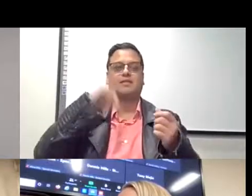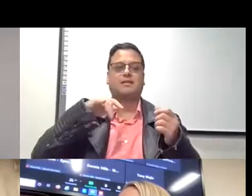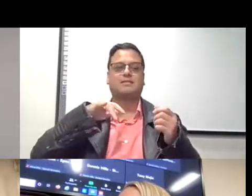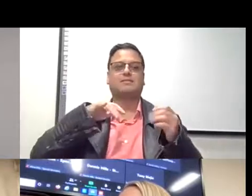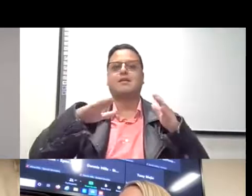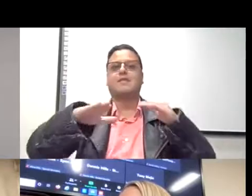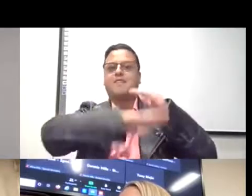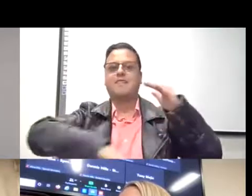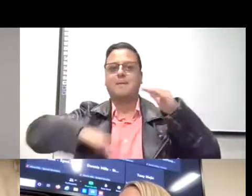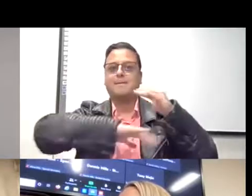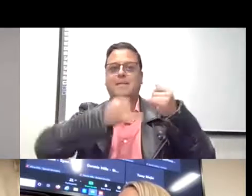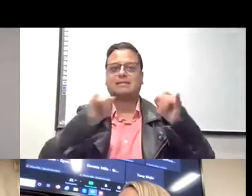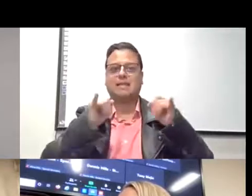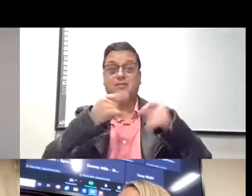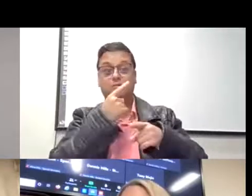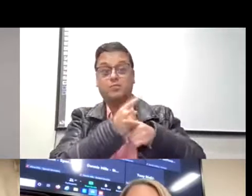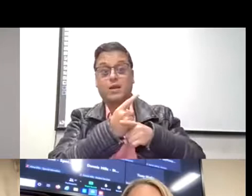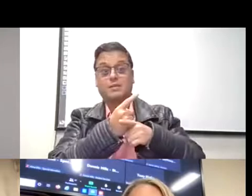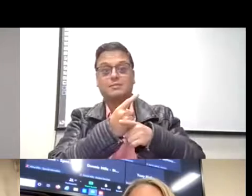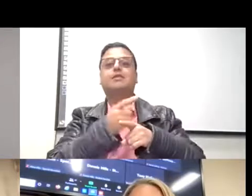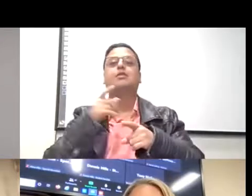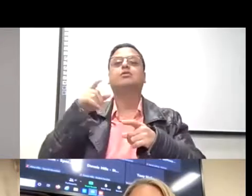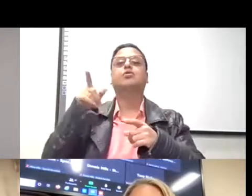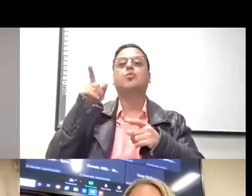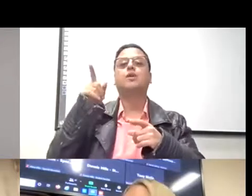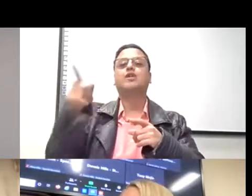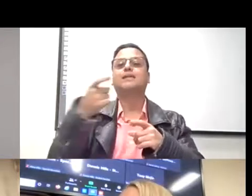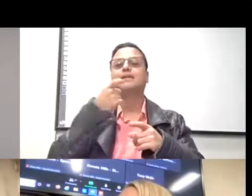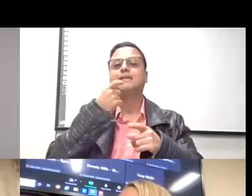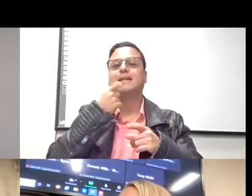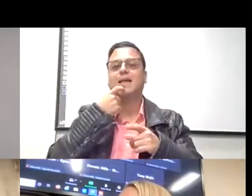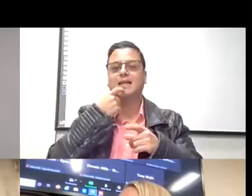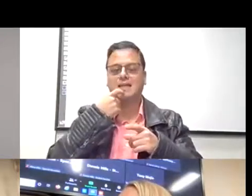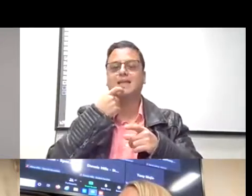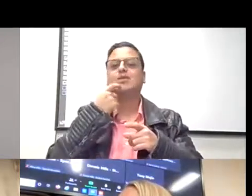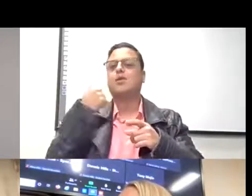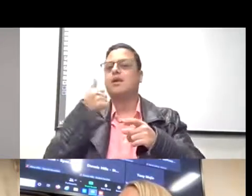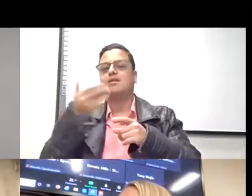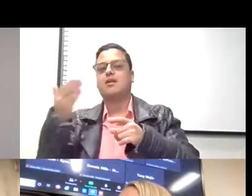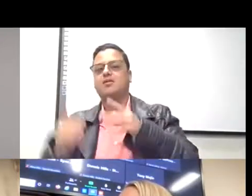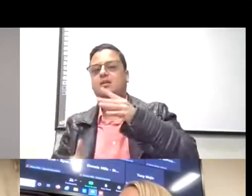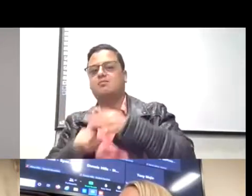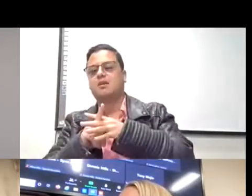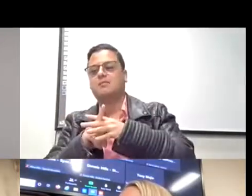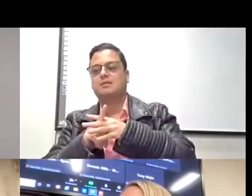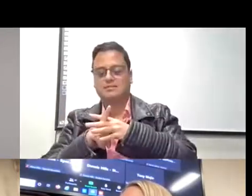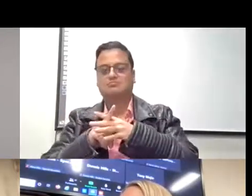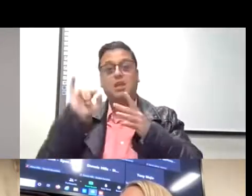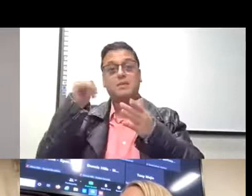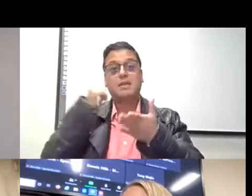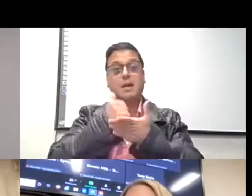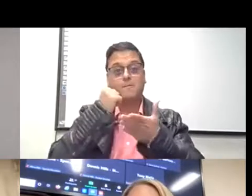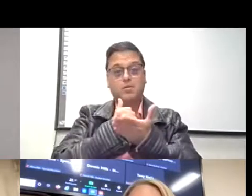baseline in some ways, right? But what Trustee Proctor was mentioning about math or about anything else that comes up, it might be helpful to actually